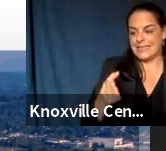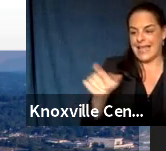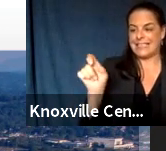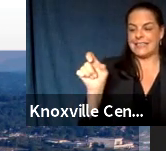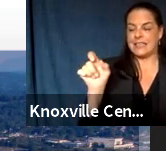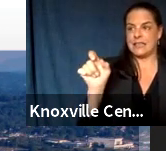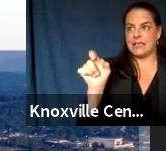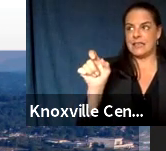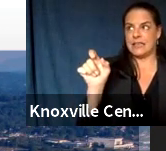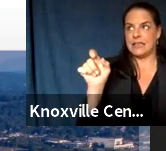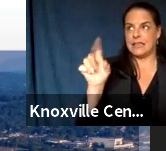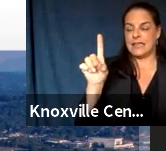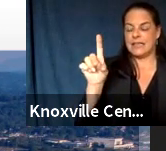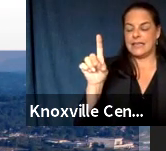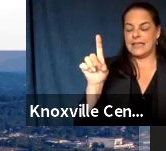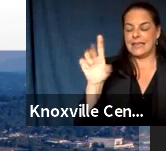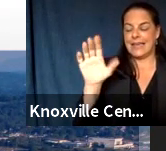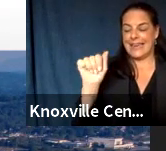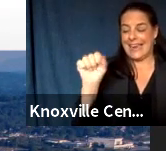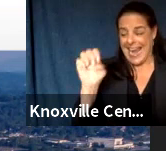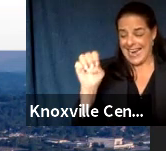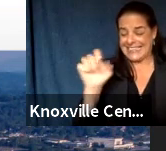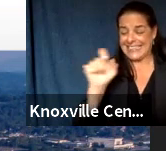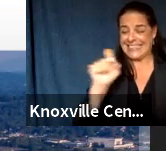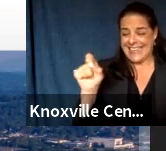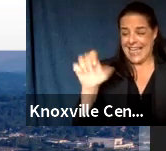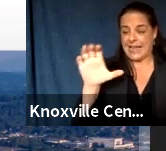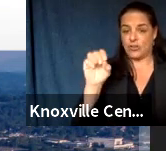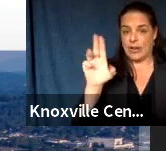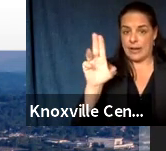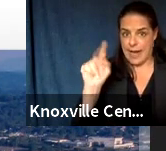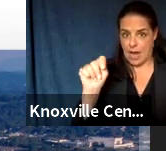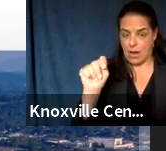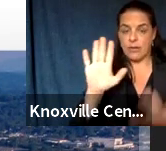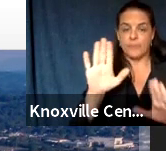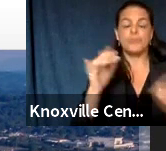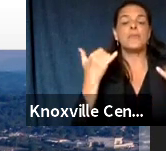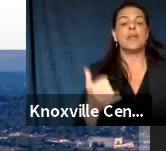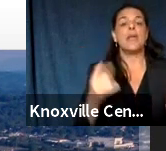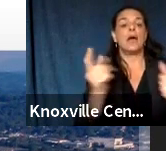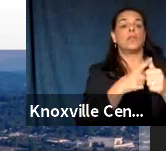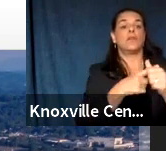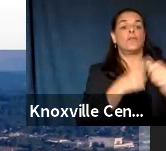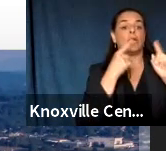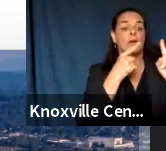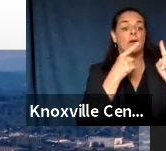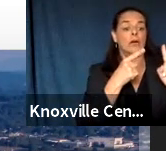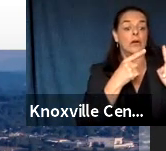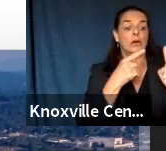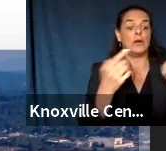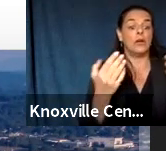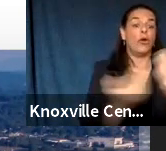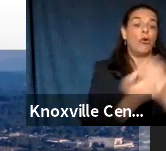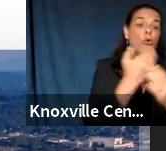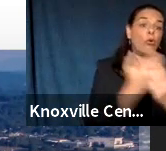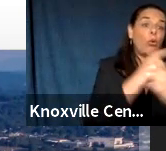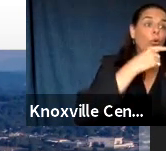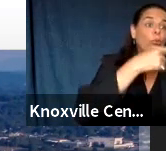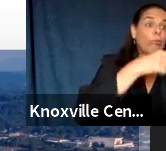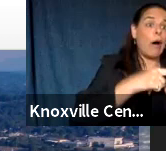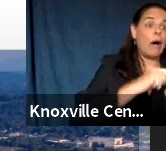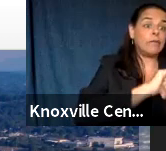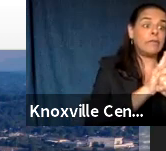covid.knoxcountytn.gov/case-count. Moving on to the first benchmark, sustained reduction or stability in new cases for 14